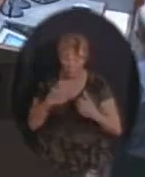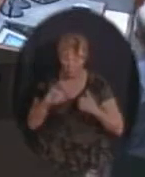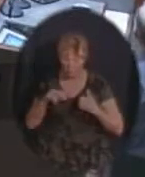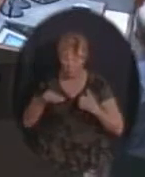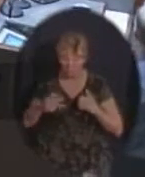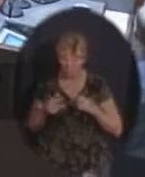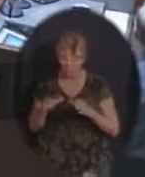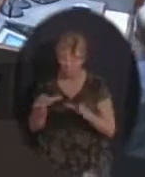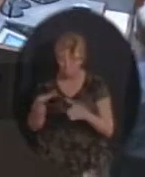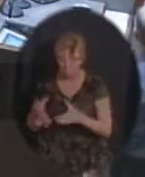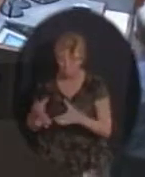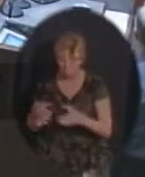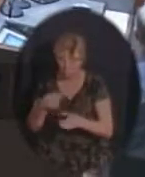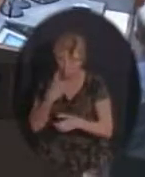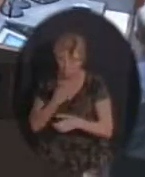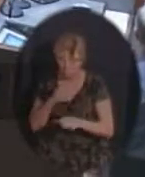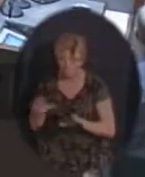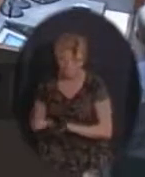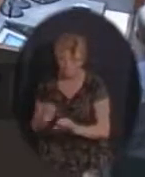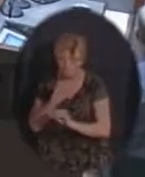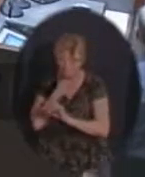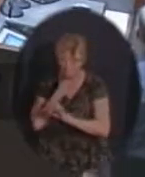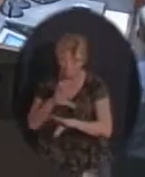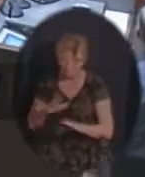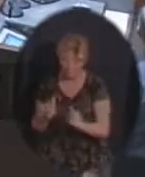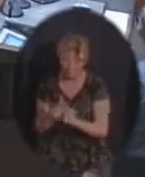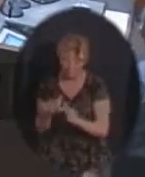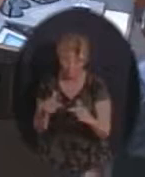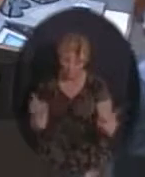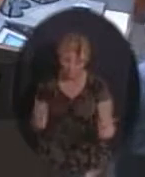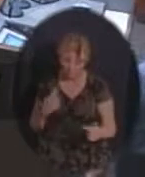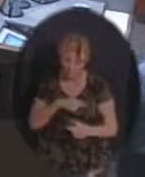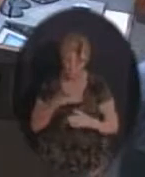at data from, to see what the long-term benefits is.